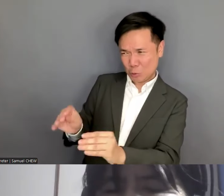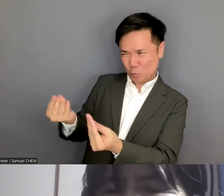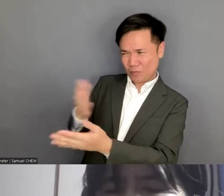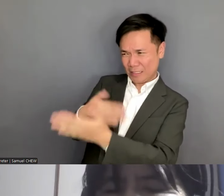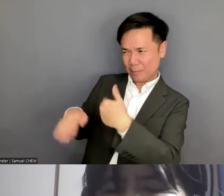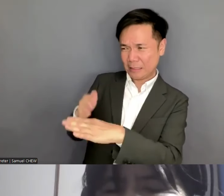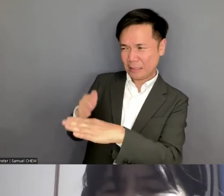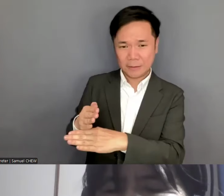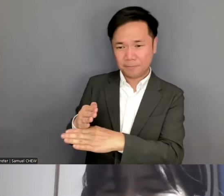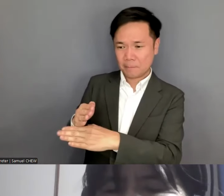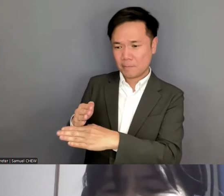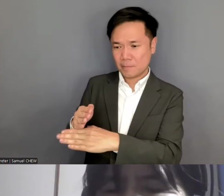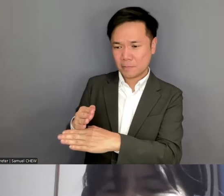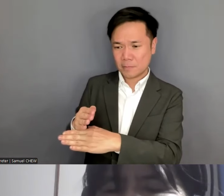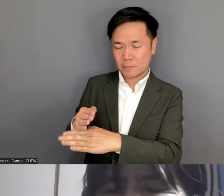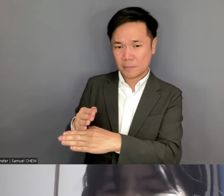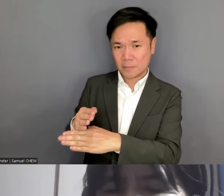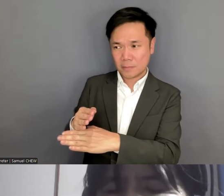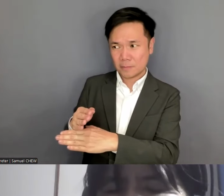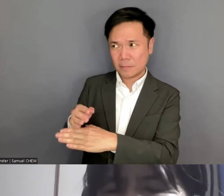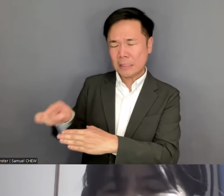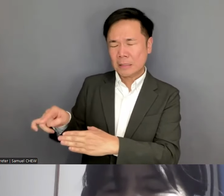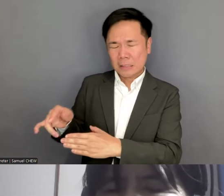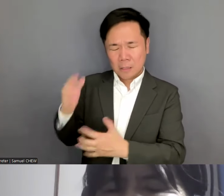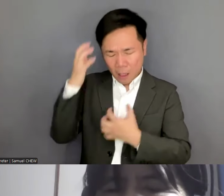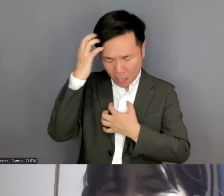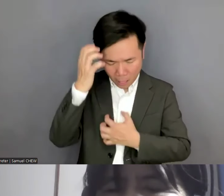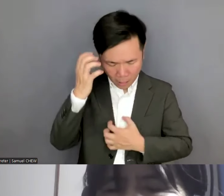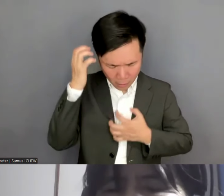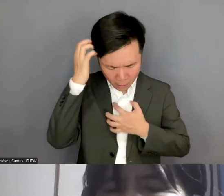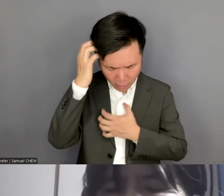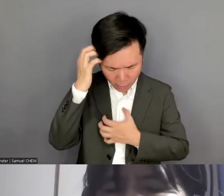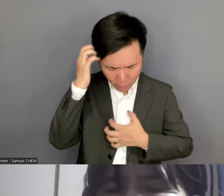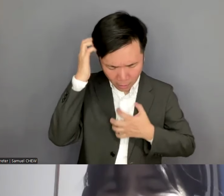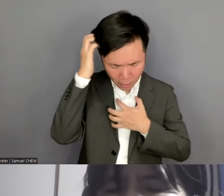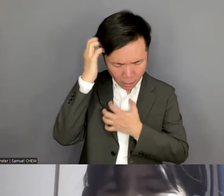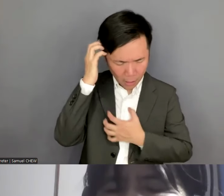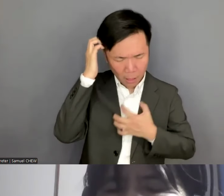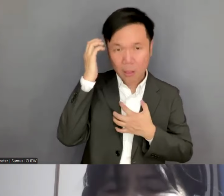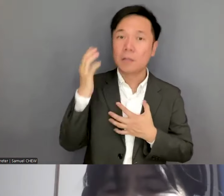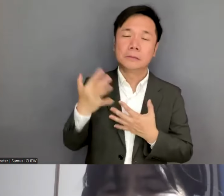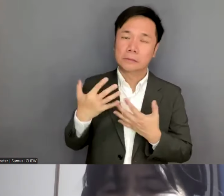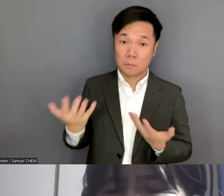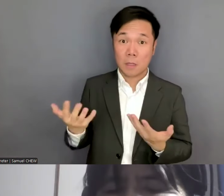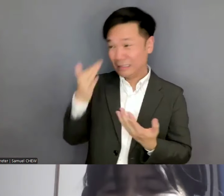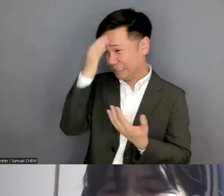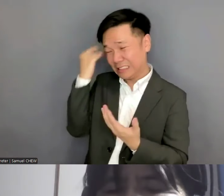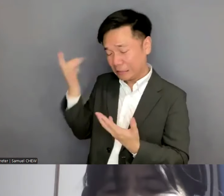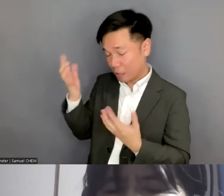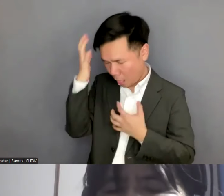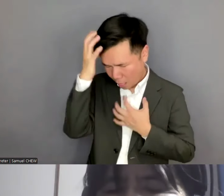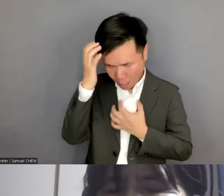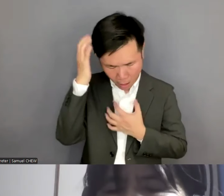are going through a lot of mental health challenges, and some of them is even leading